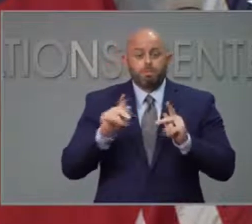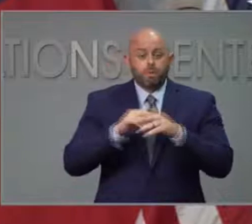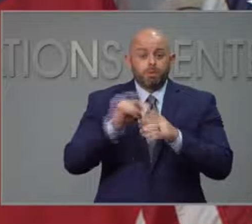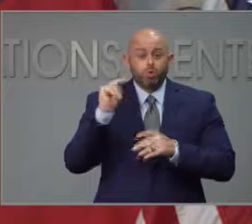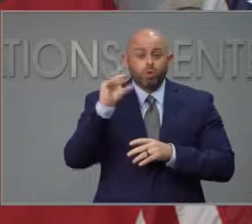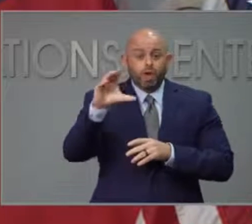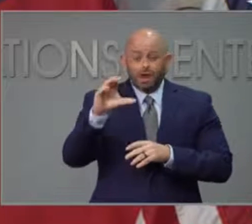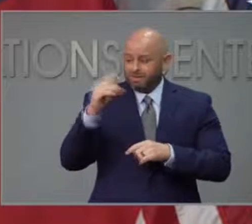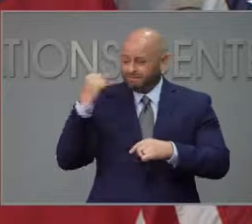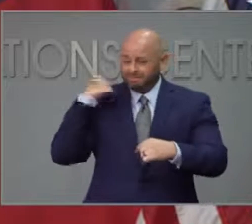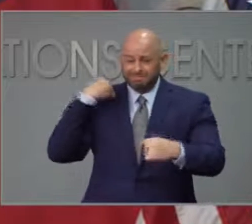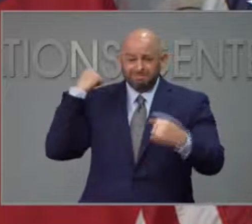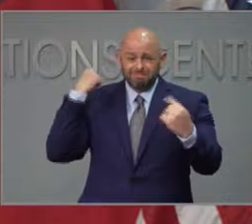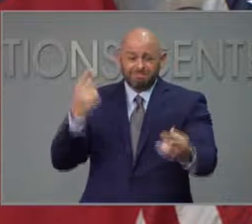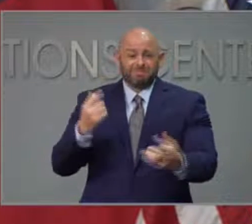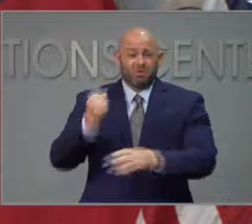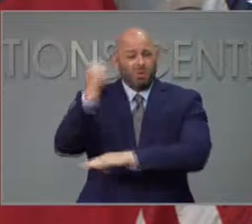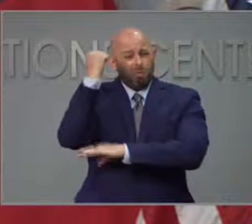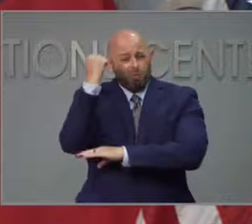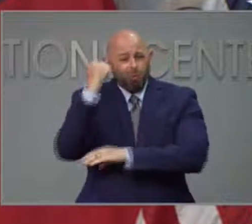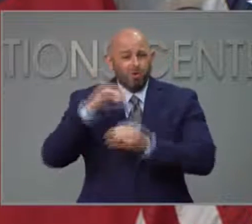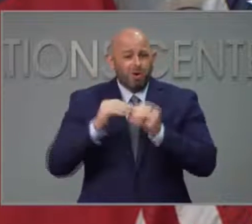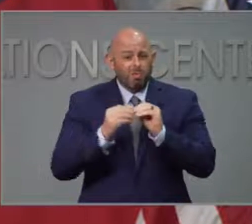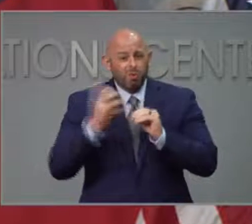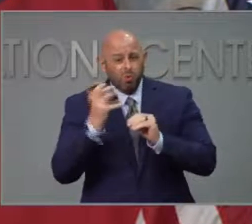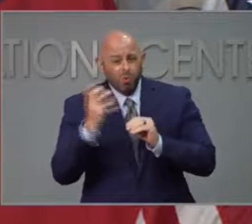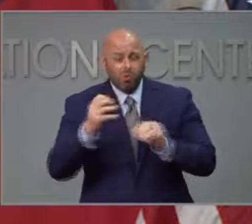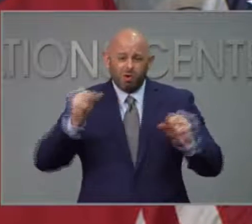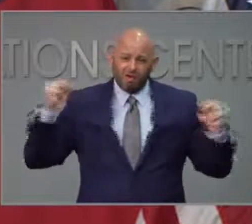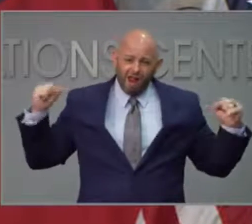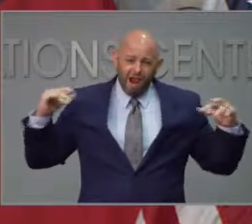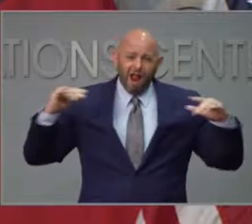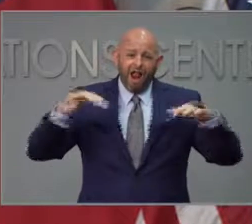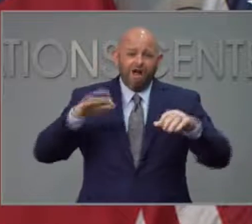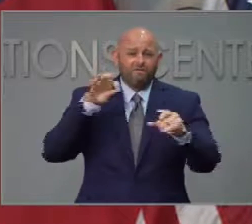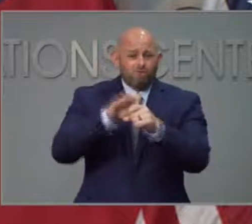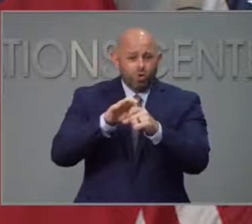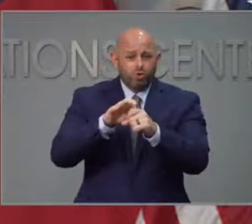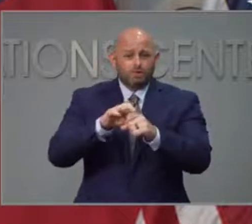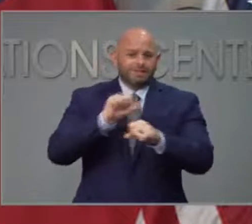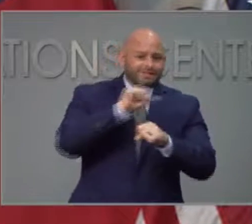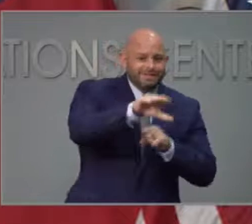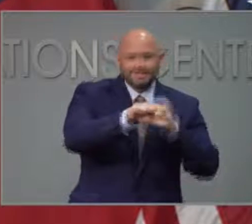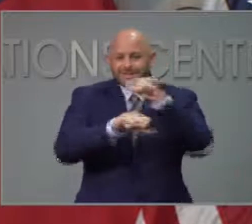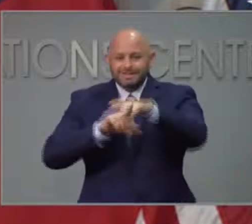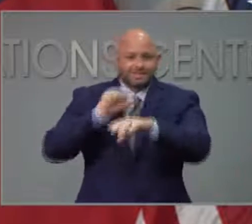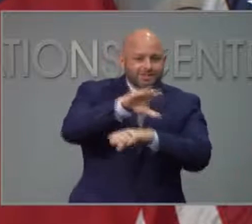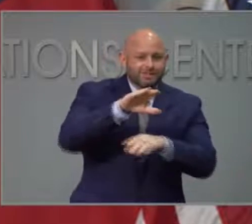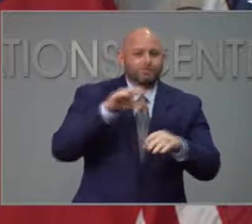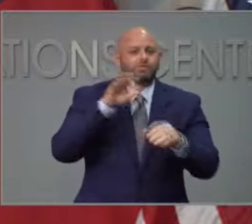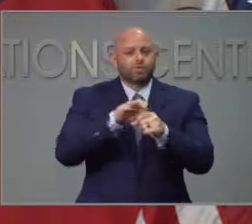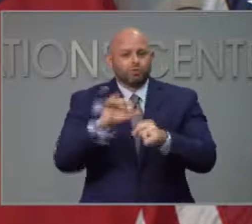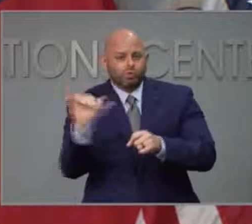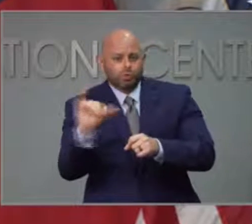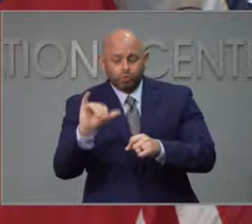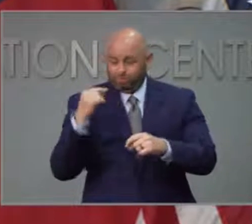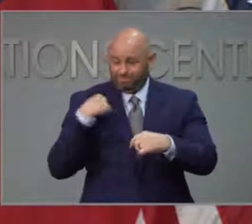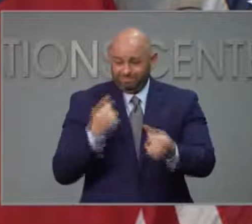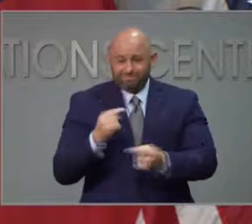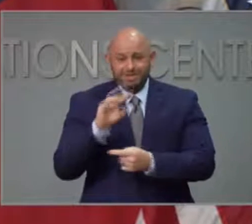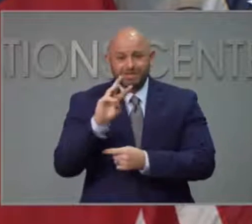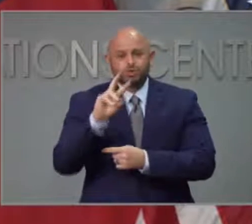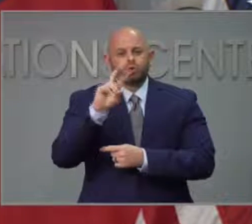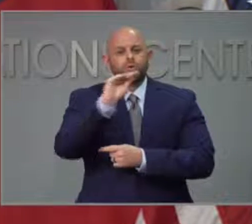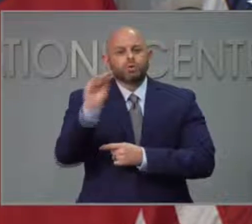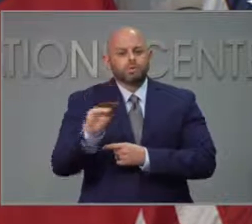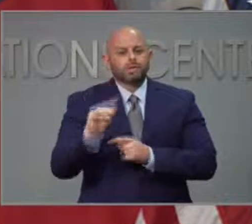in record numbers during the early voting period. Even before today, 62% of registered